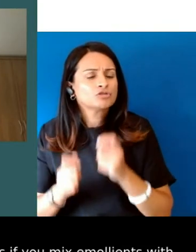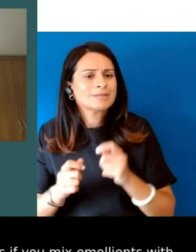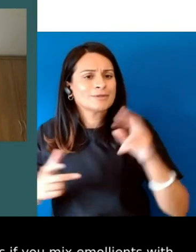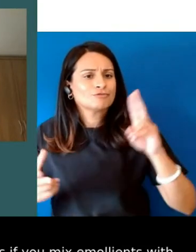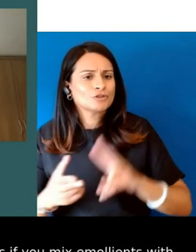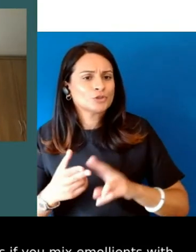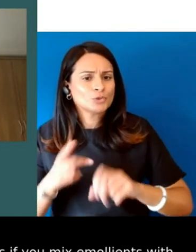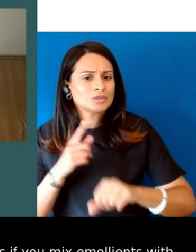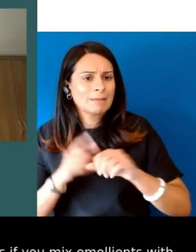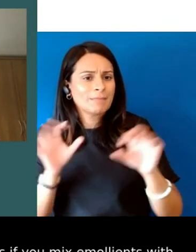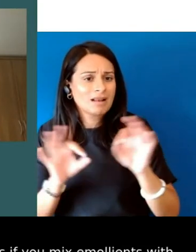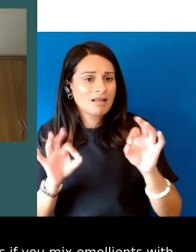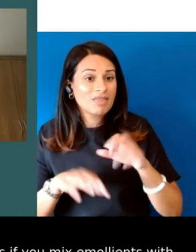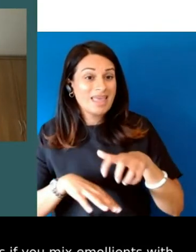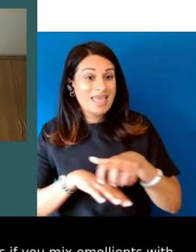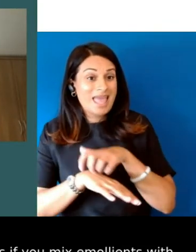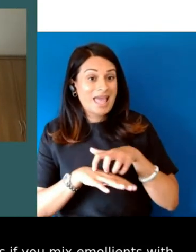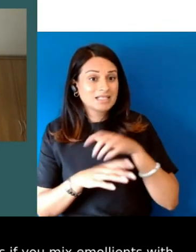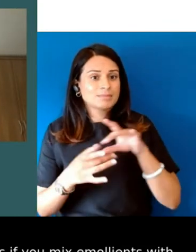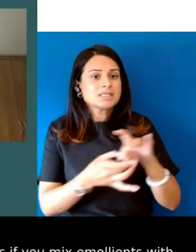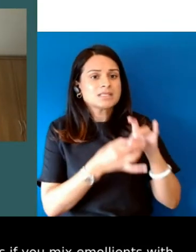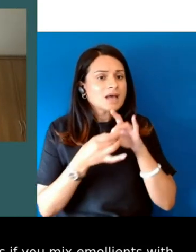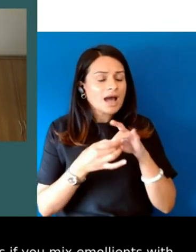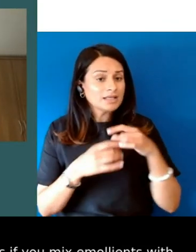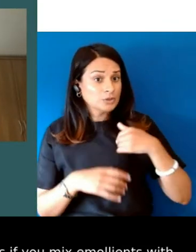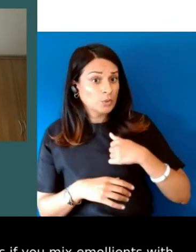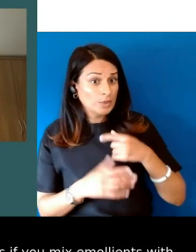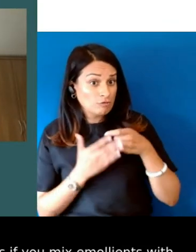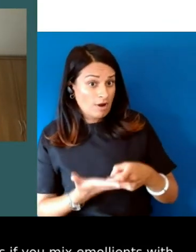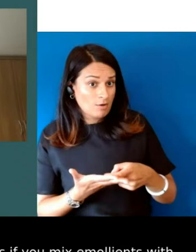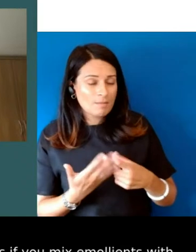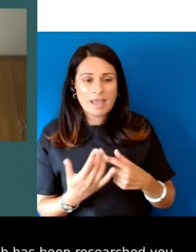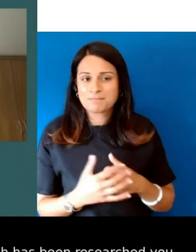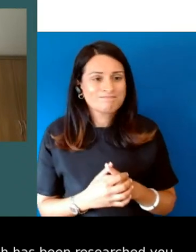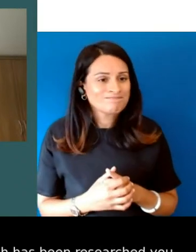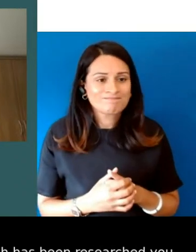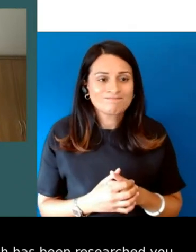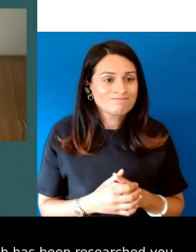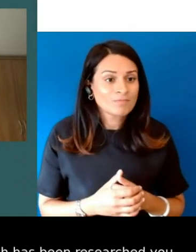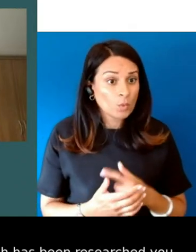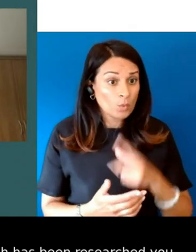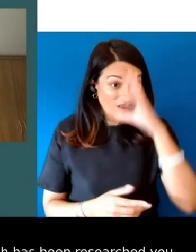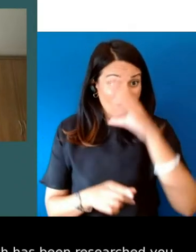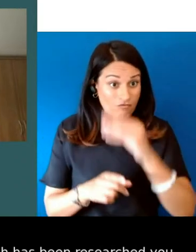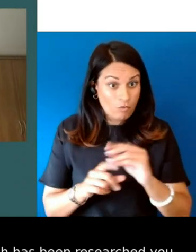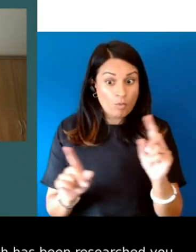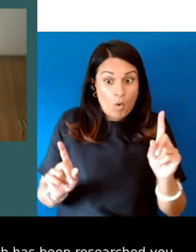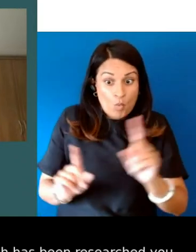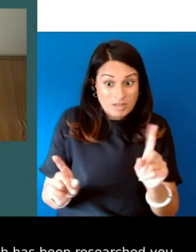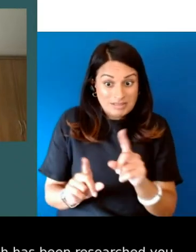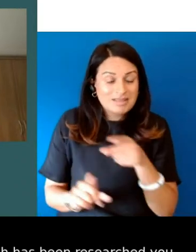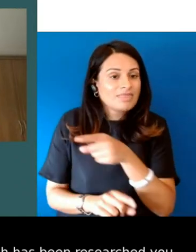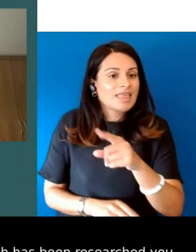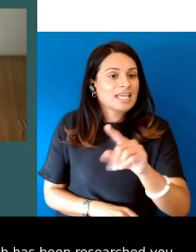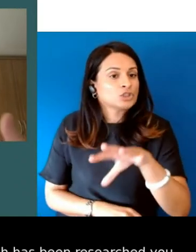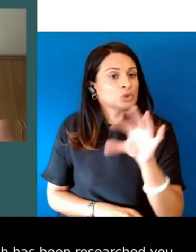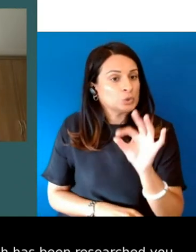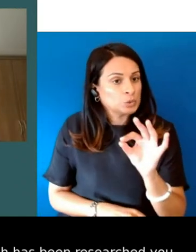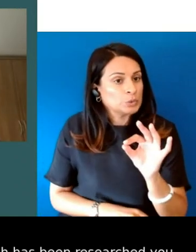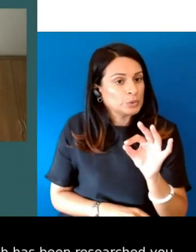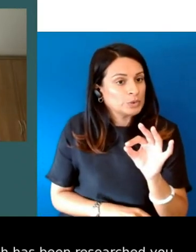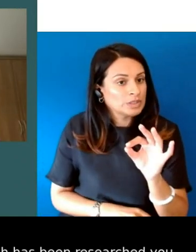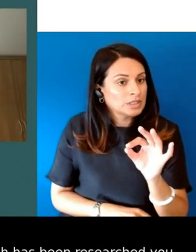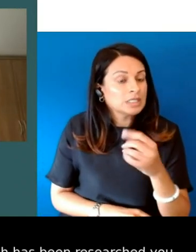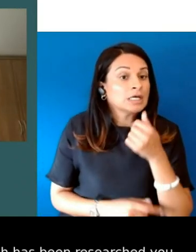society we wouldn't necessarily recommend it we would tell people what it is and people have their choice but we would prefer to